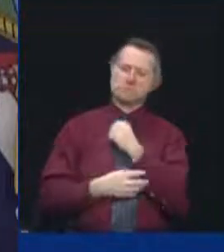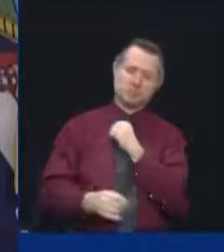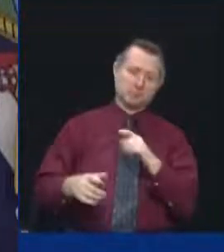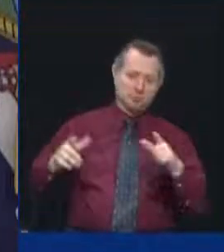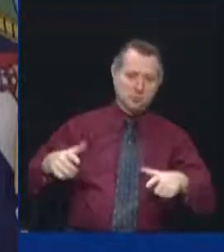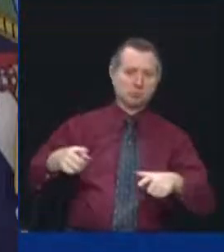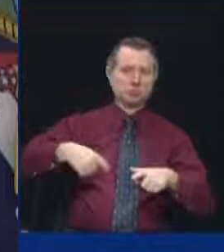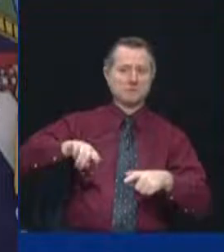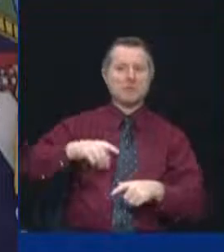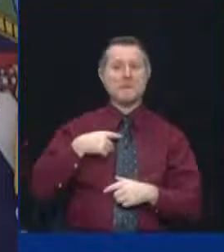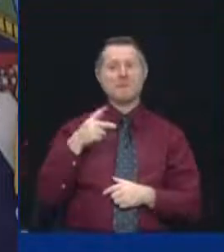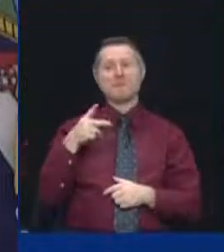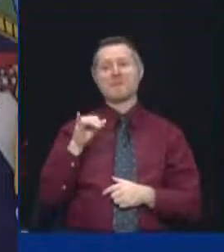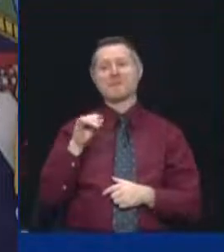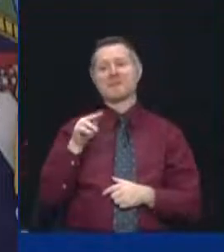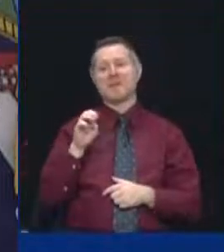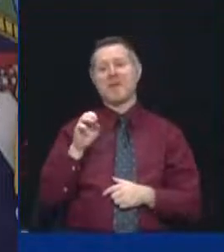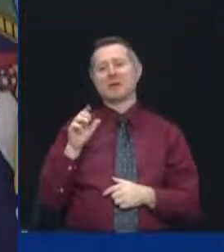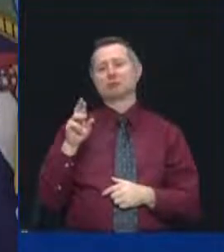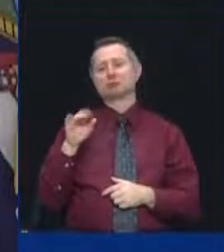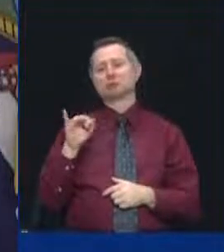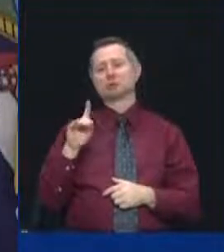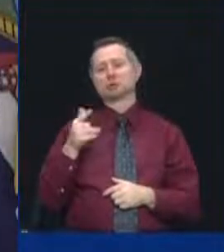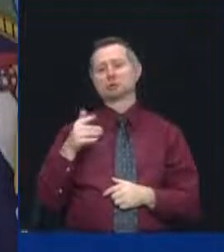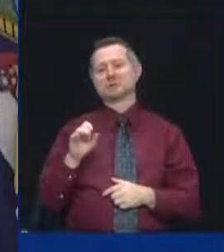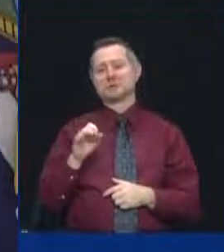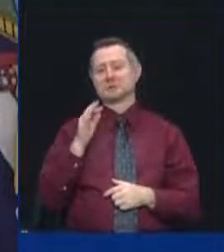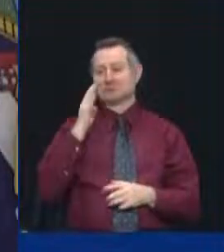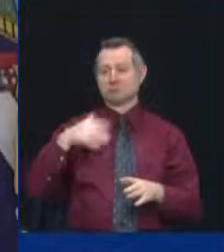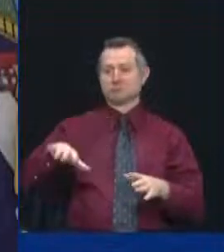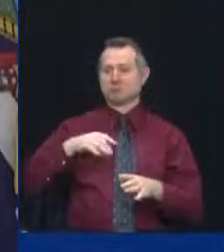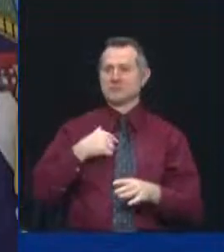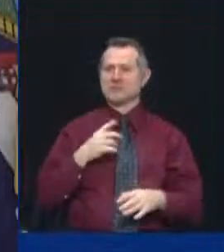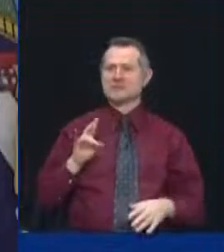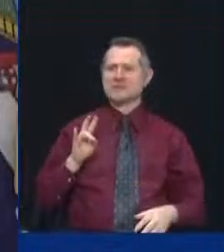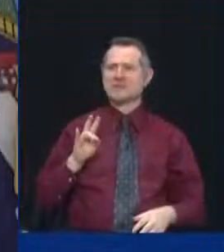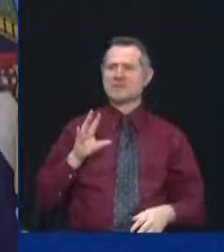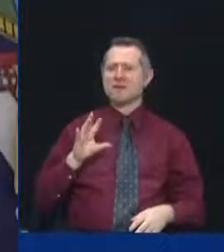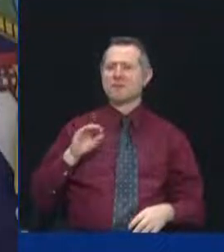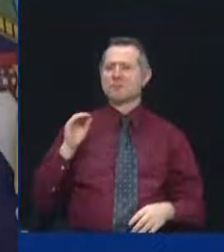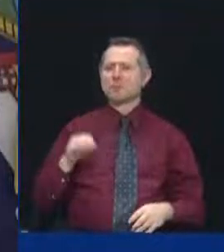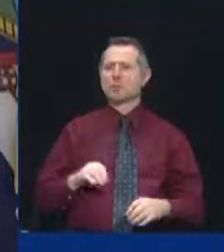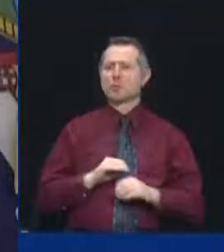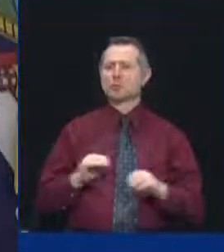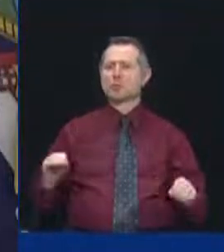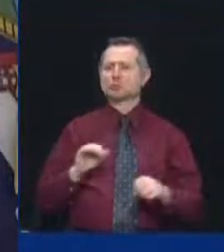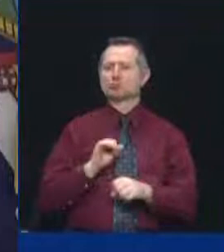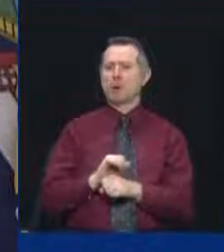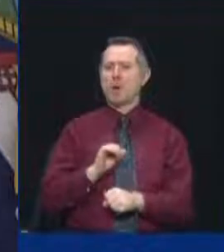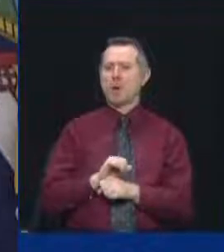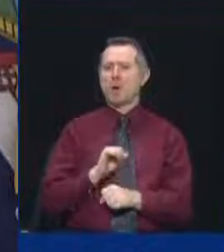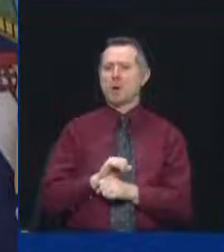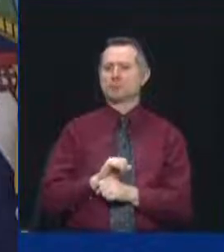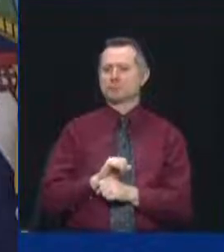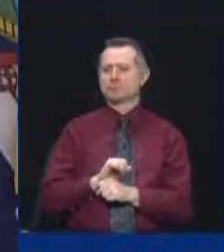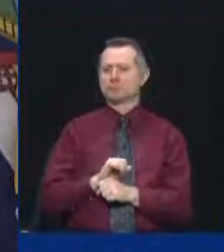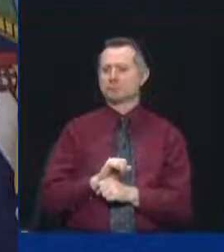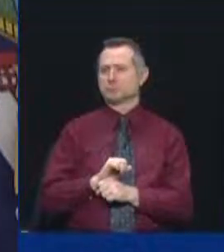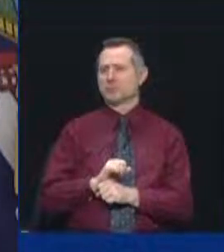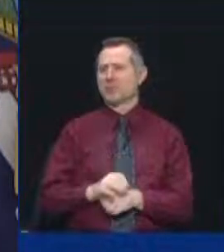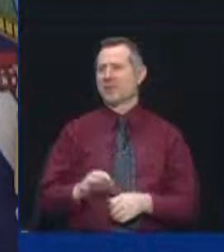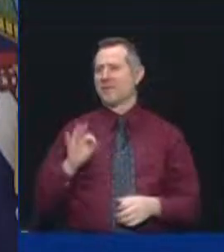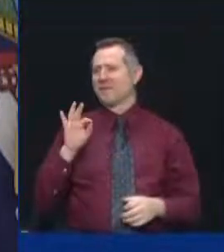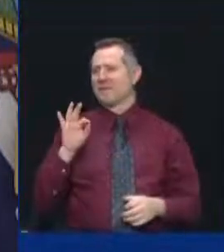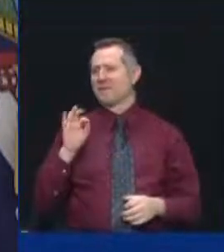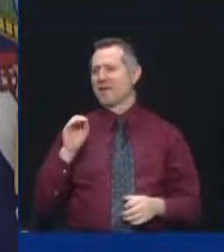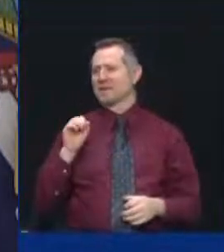Indian Reservation, 75% unemployment, fetal alcohol syndrome, some of the worst